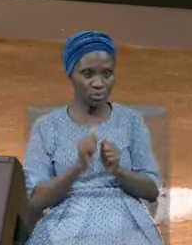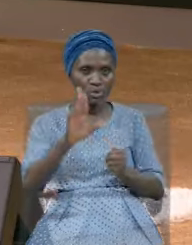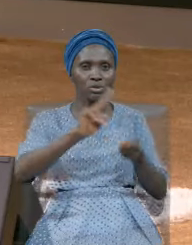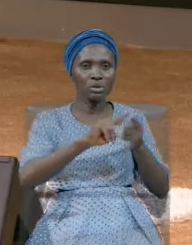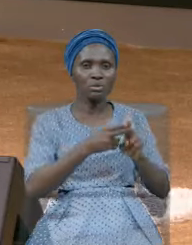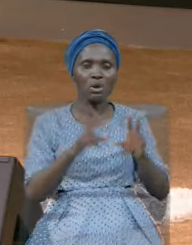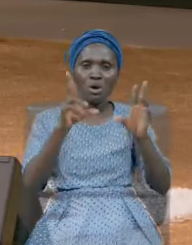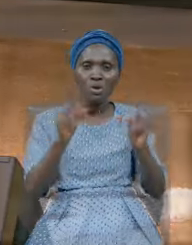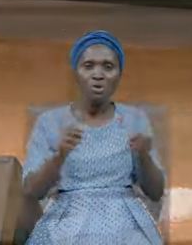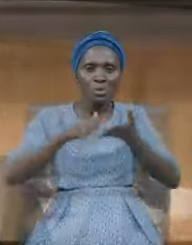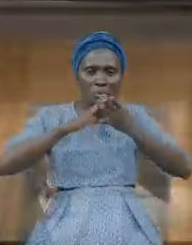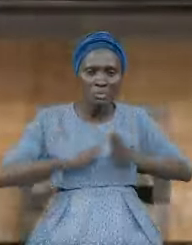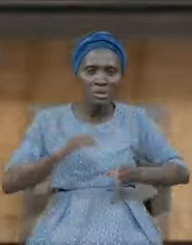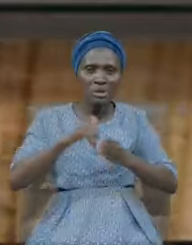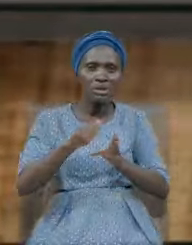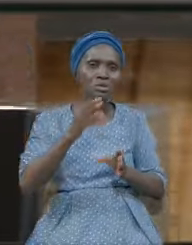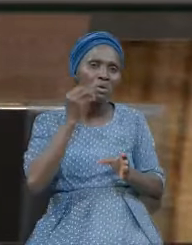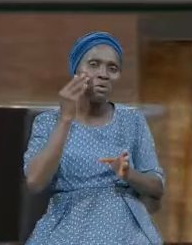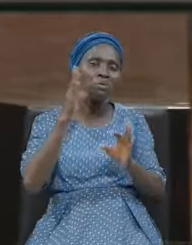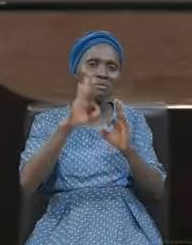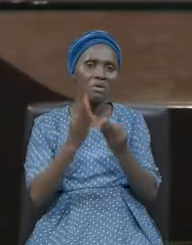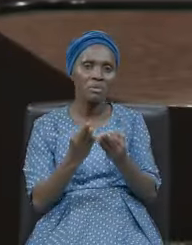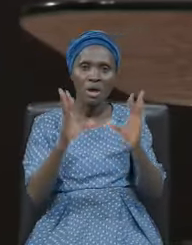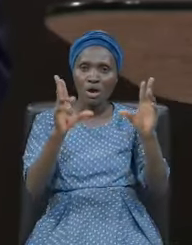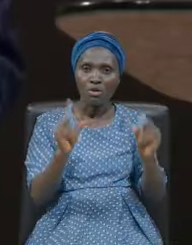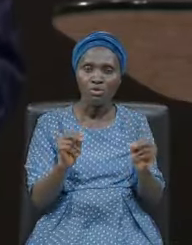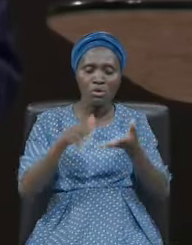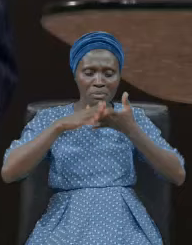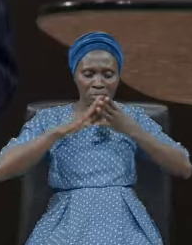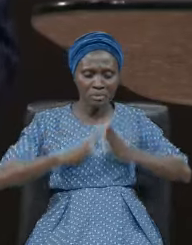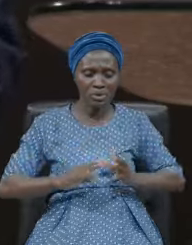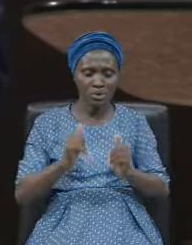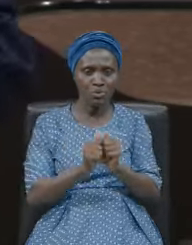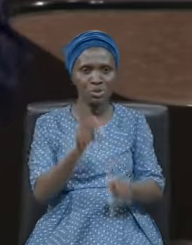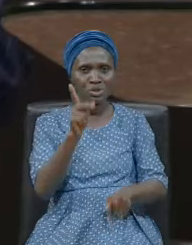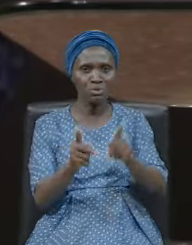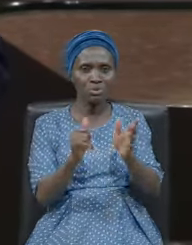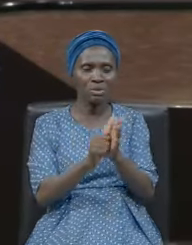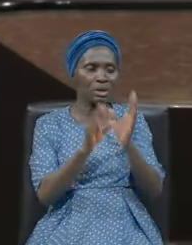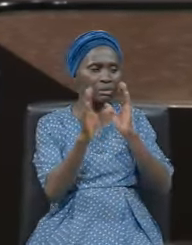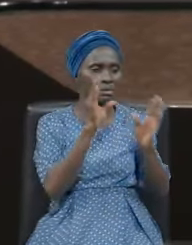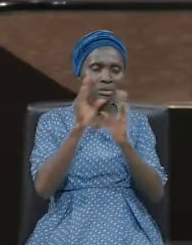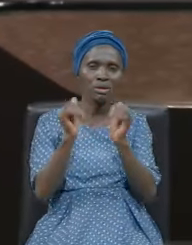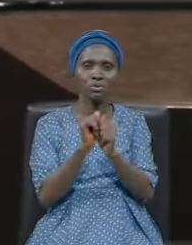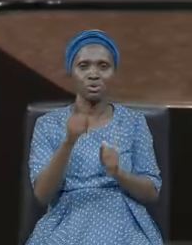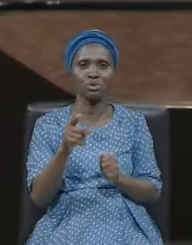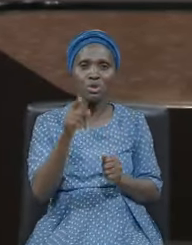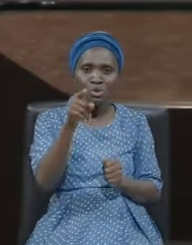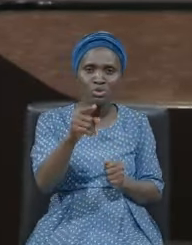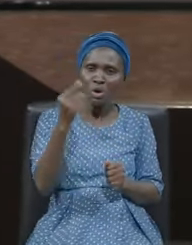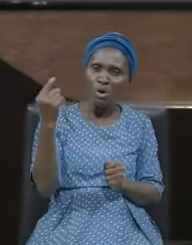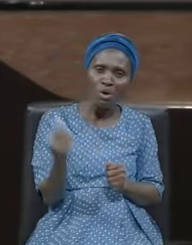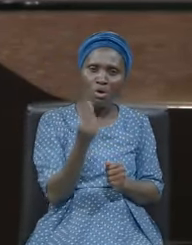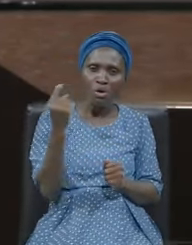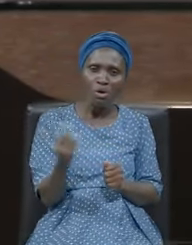in your home, no peace with the people that interact with you. You're always thinking of what bad thing to do